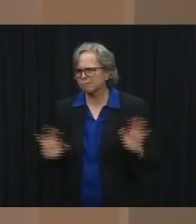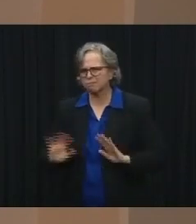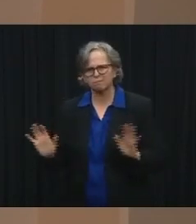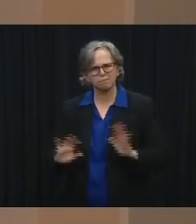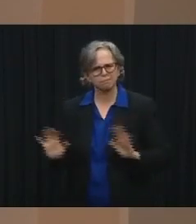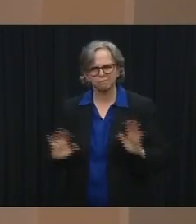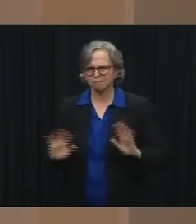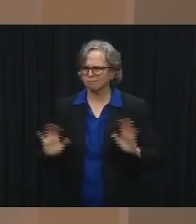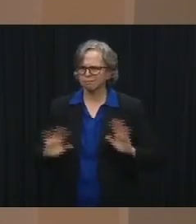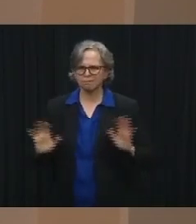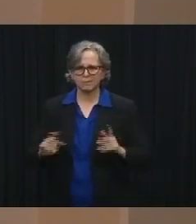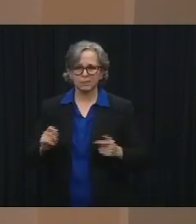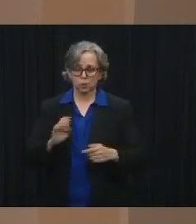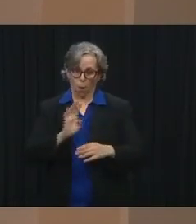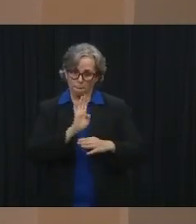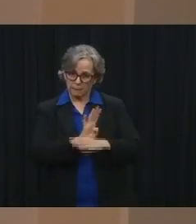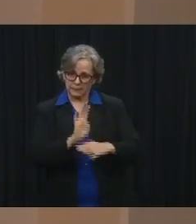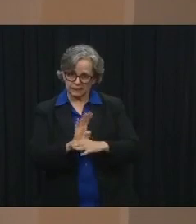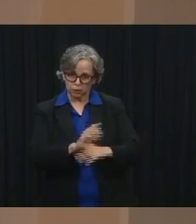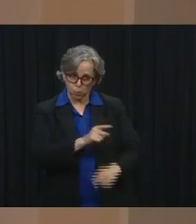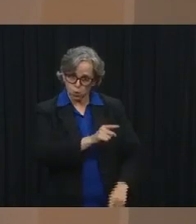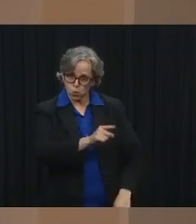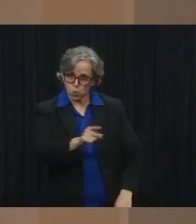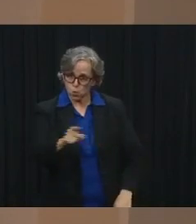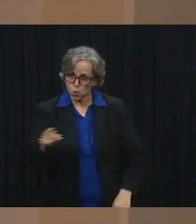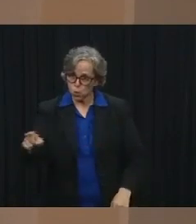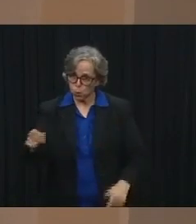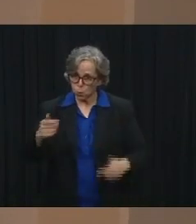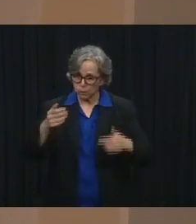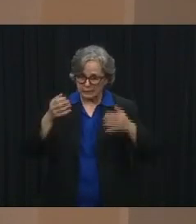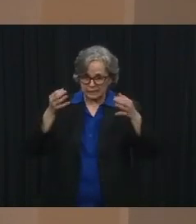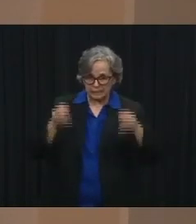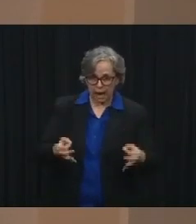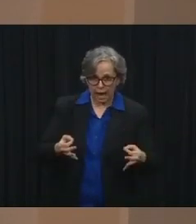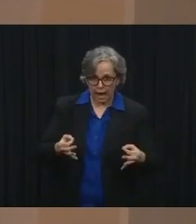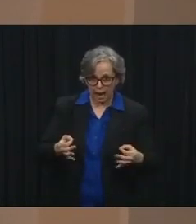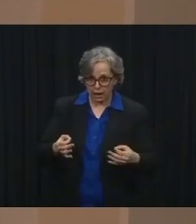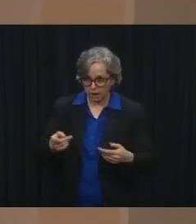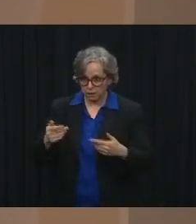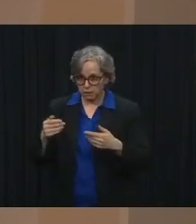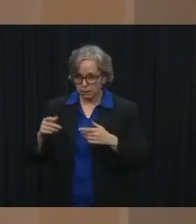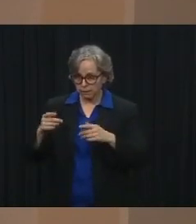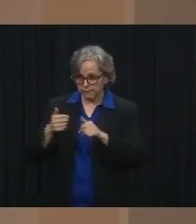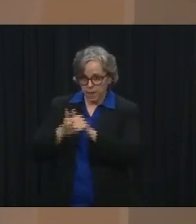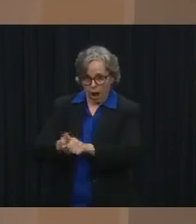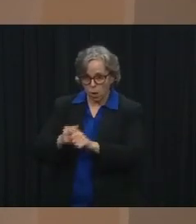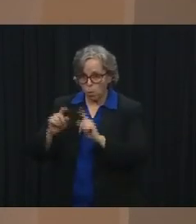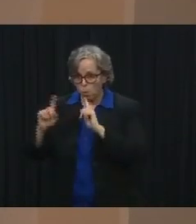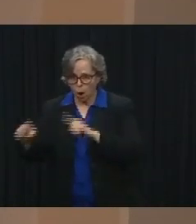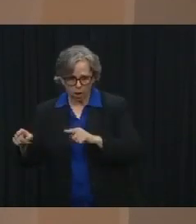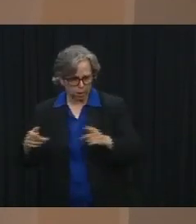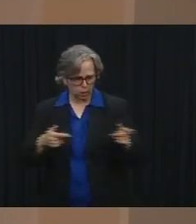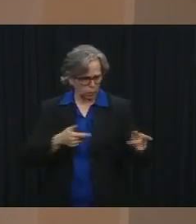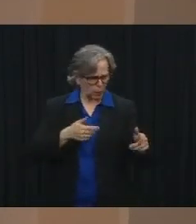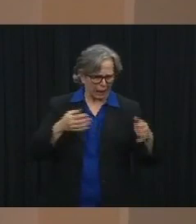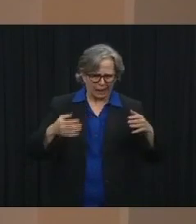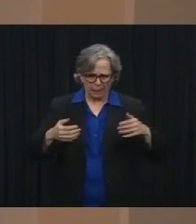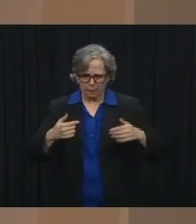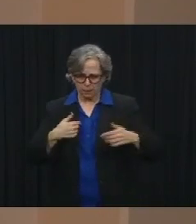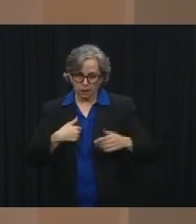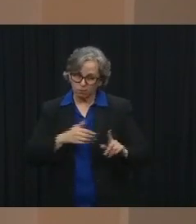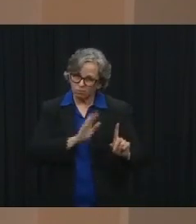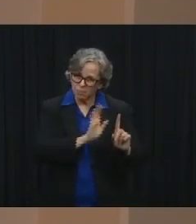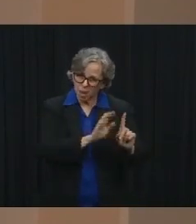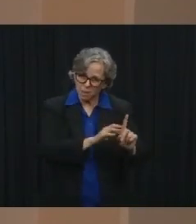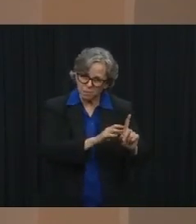Businesses, when you're trying to come to your good judgment based on the plain language of this order, you do not, I want to remind you, you don't need a letter, you